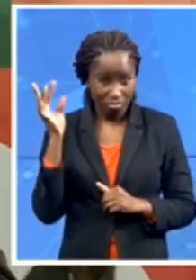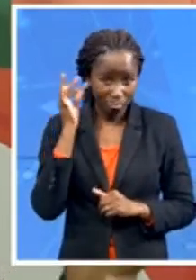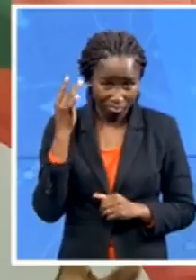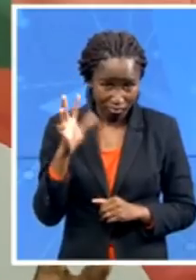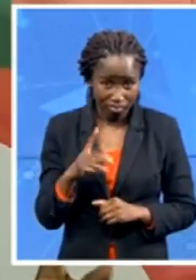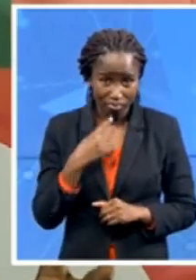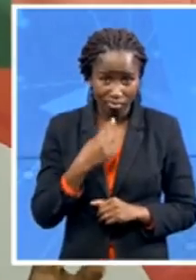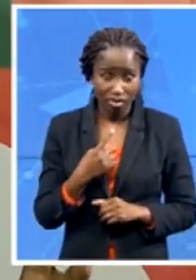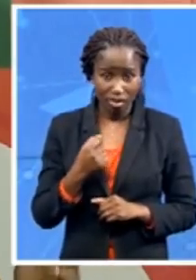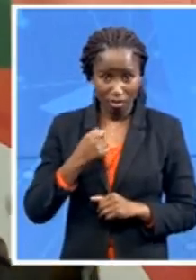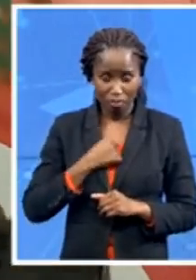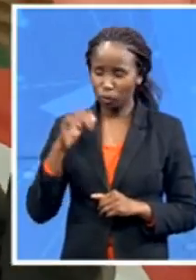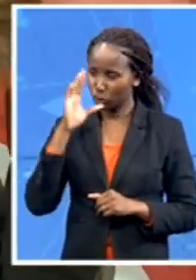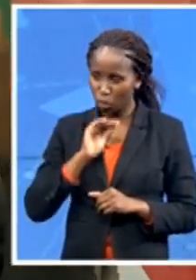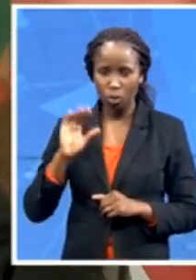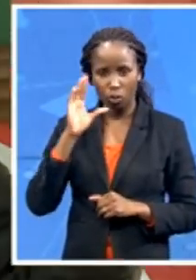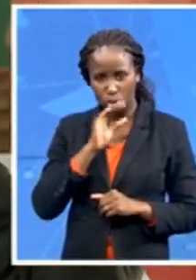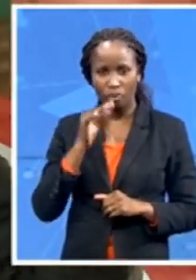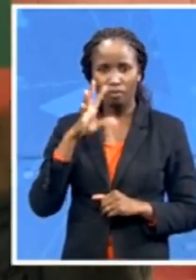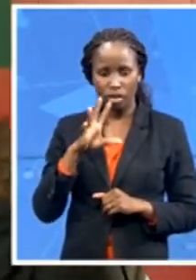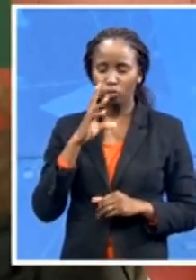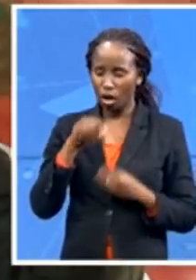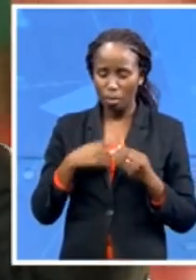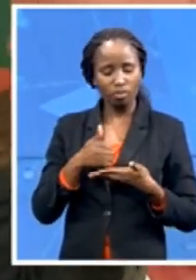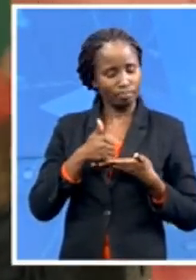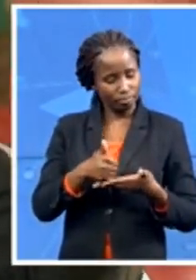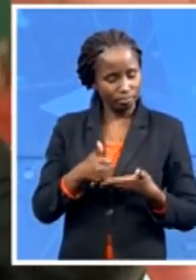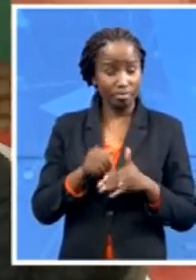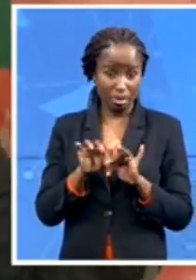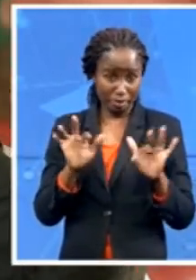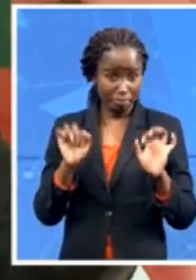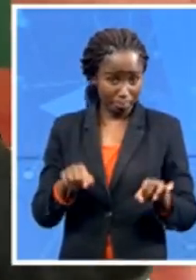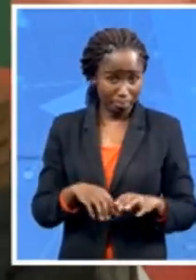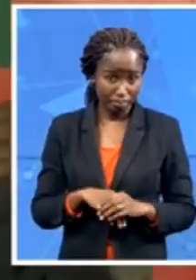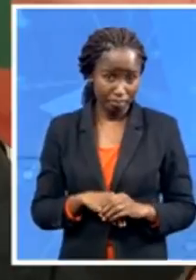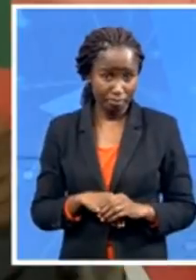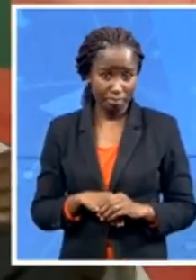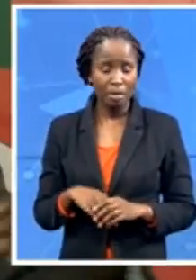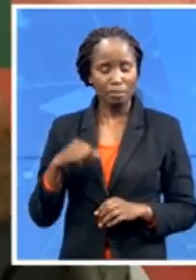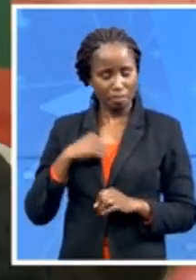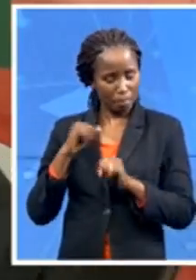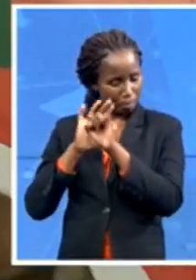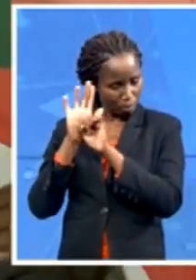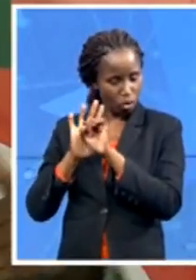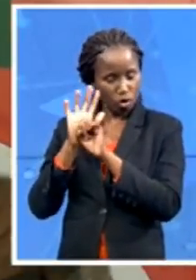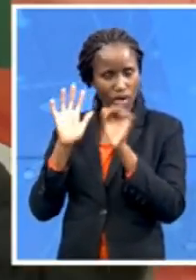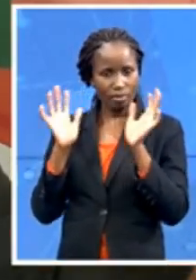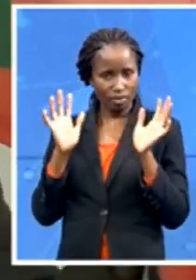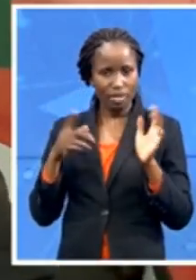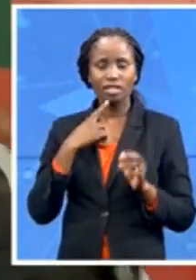ekuncedeni abantu. Ne background yam ebesiyenze bendiyenzile ba UDM leadership yenza